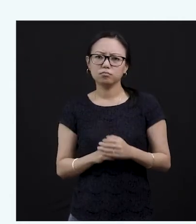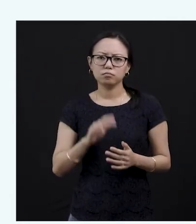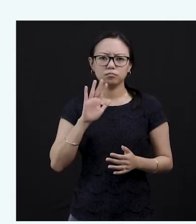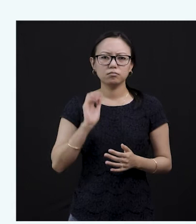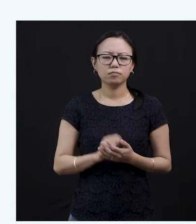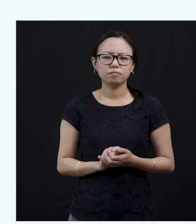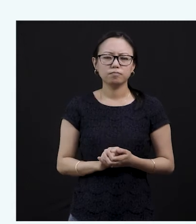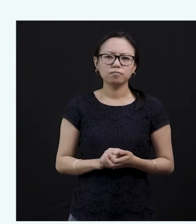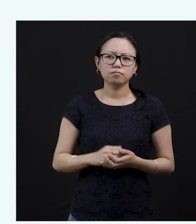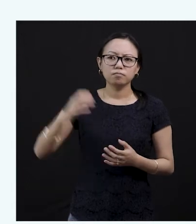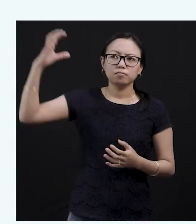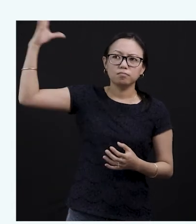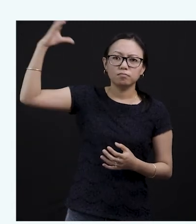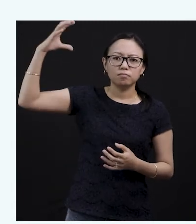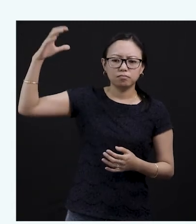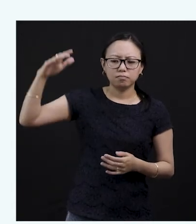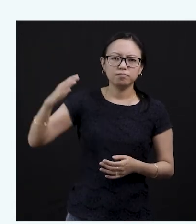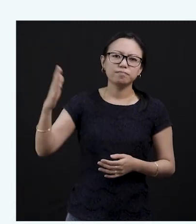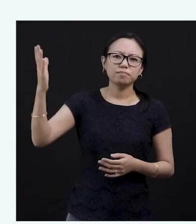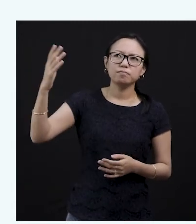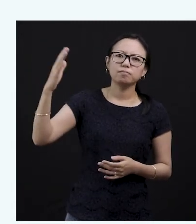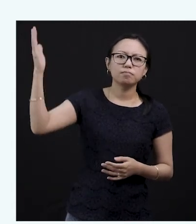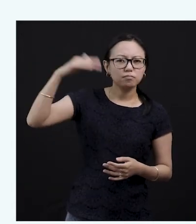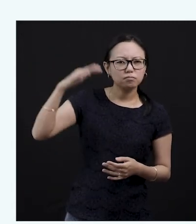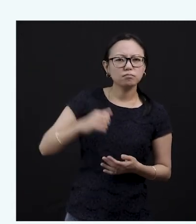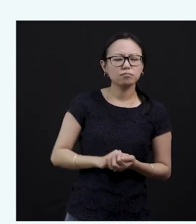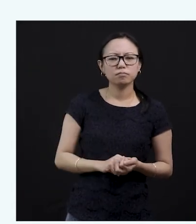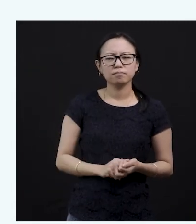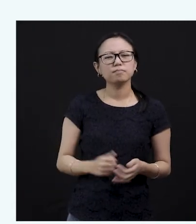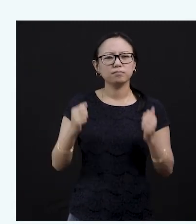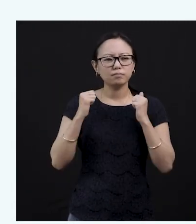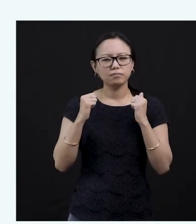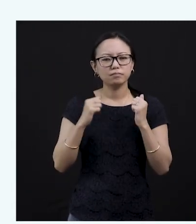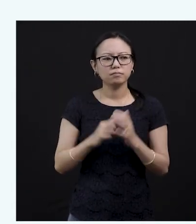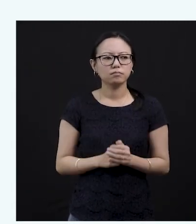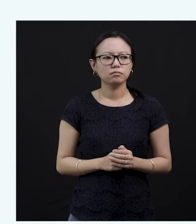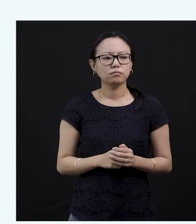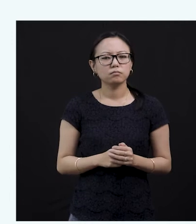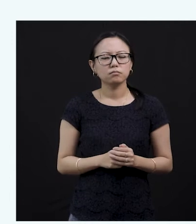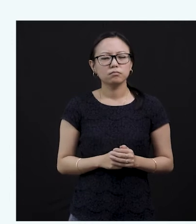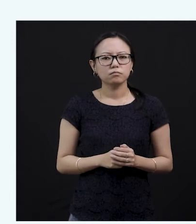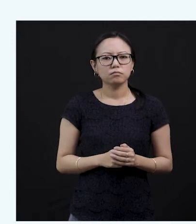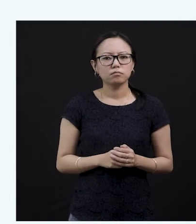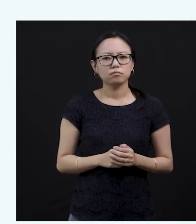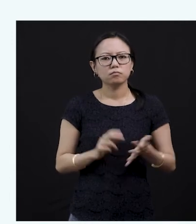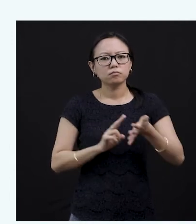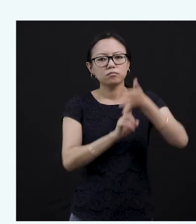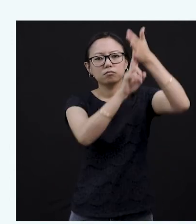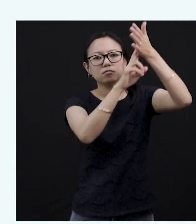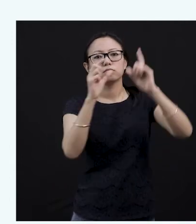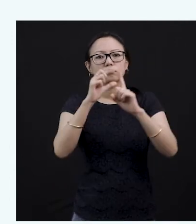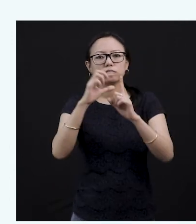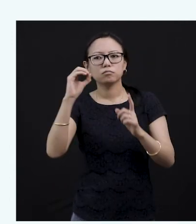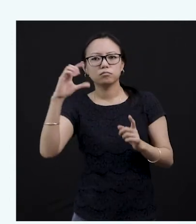the sun to come and reflect its light on these 2 poles. So this North Pole and South Pole